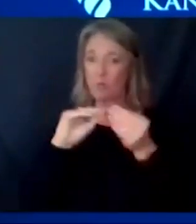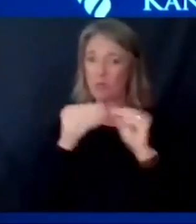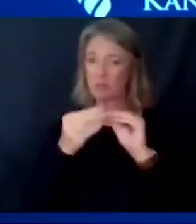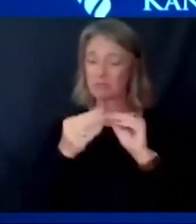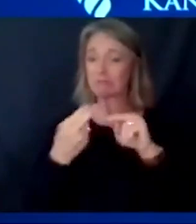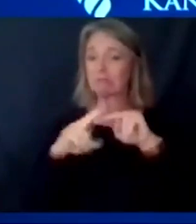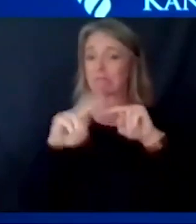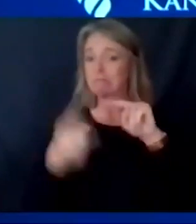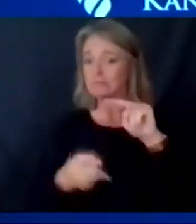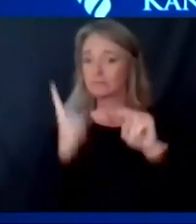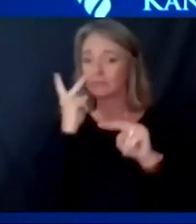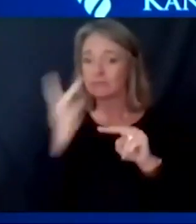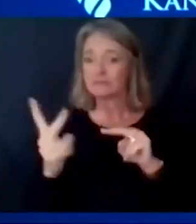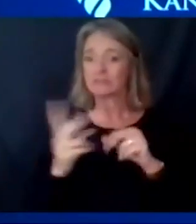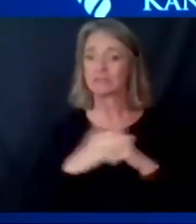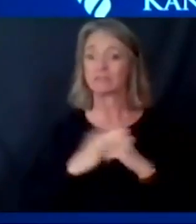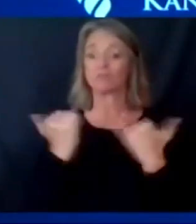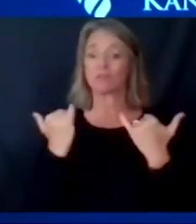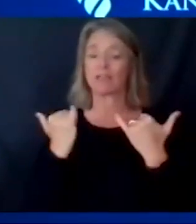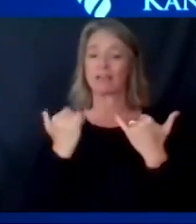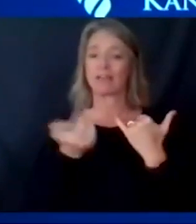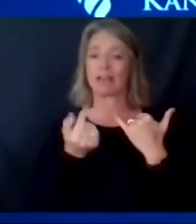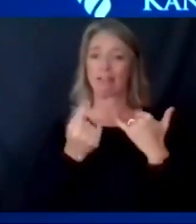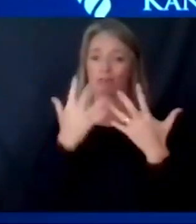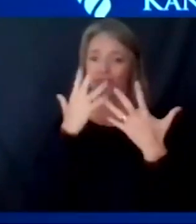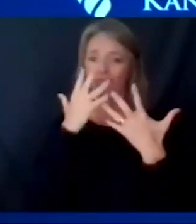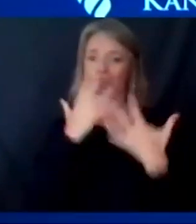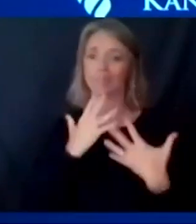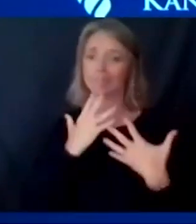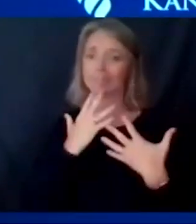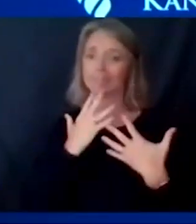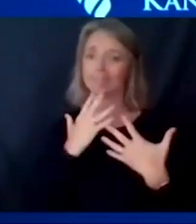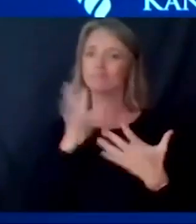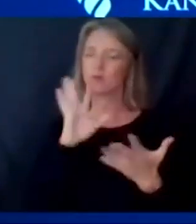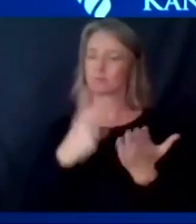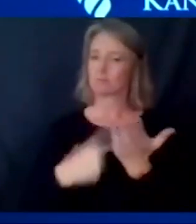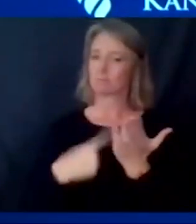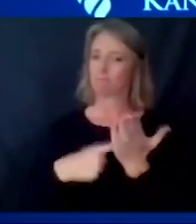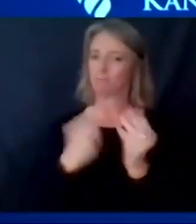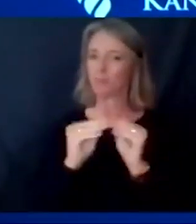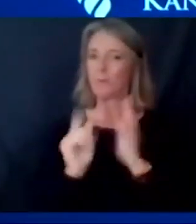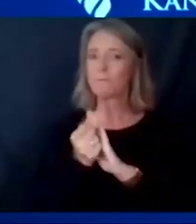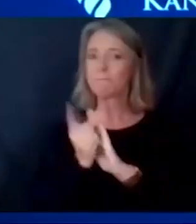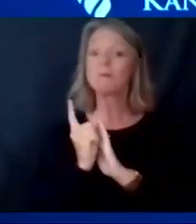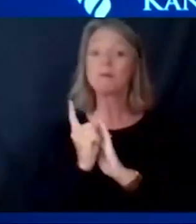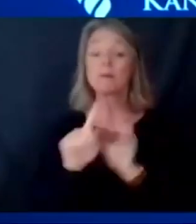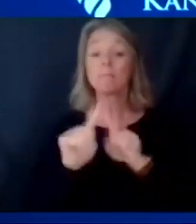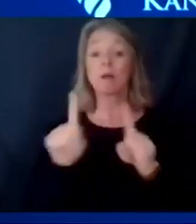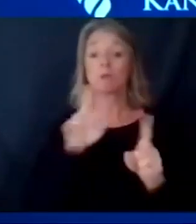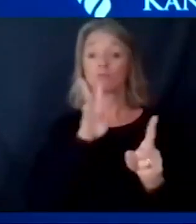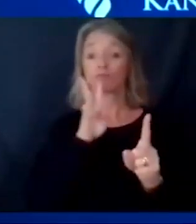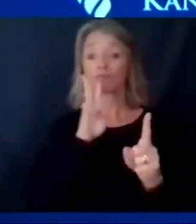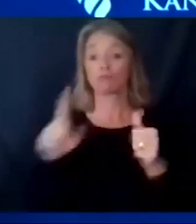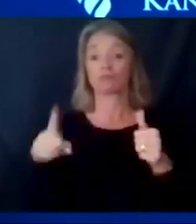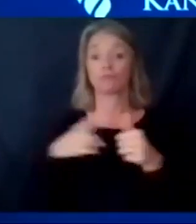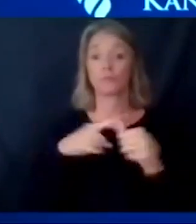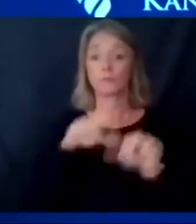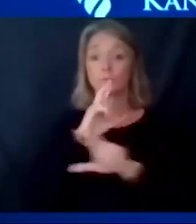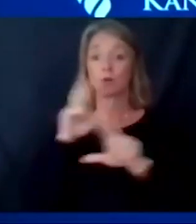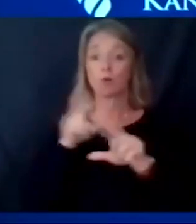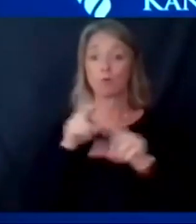he arrives, because right now they're a little depressing. But we're going to talk about that more in just a moment. I'm going to talk first to see if there are any reporter questions that are on the